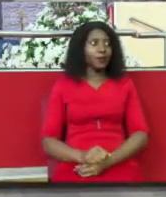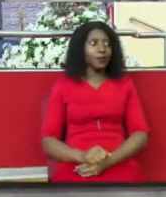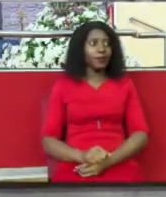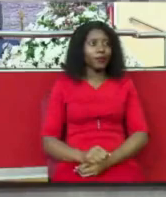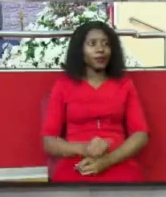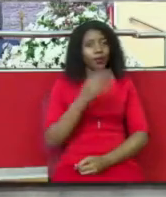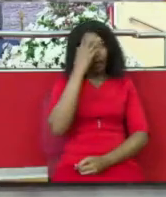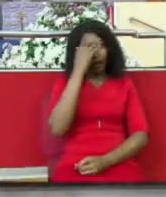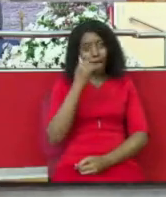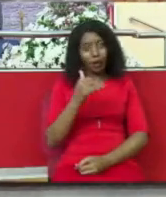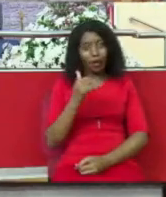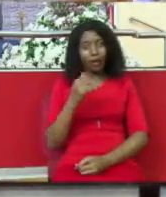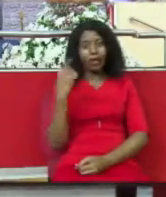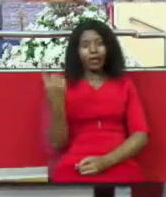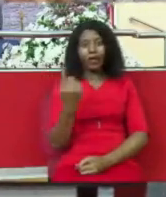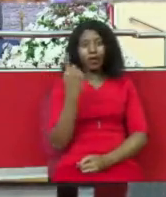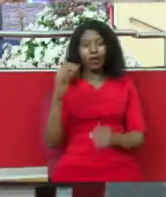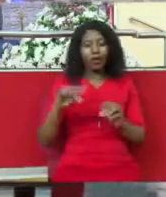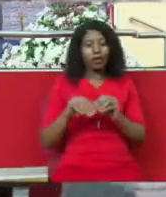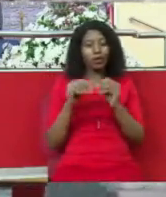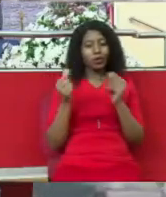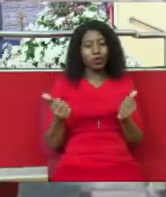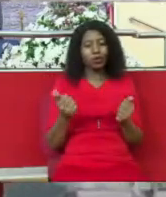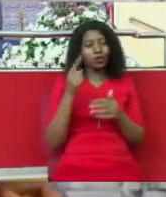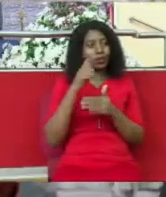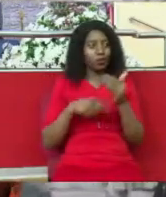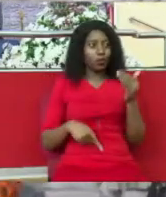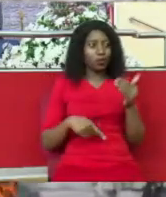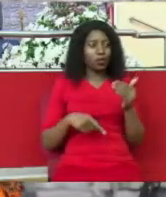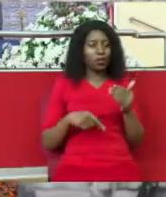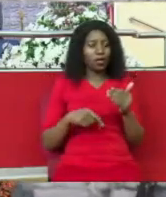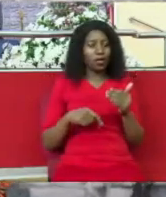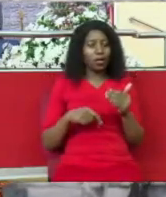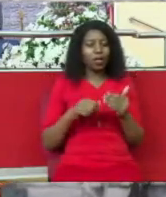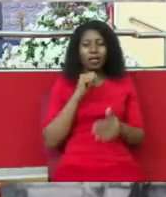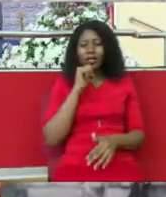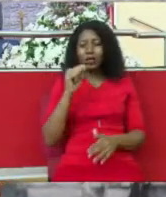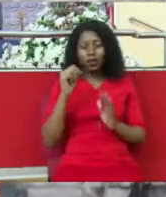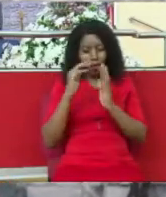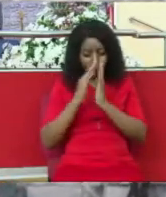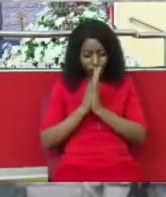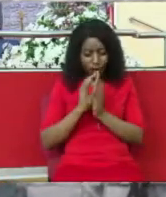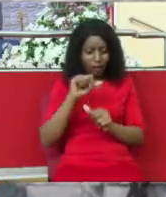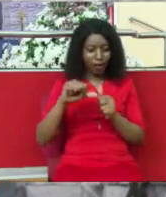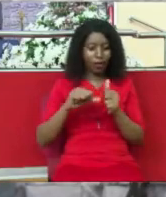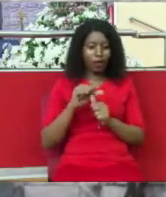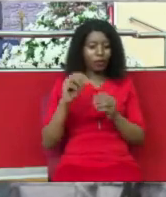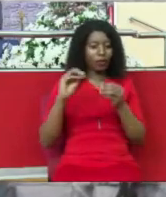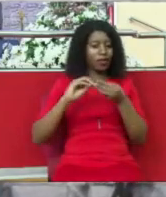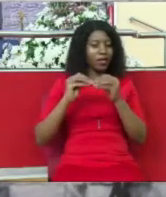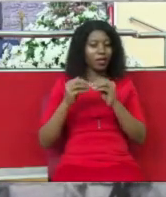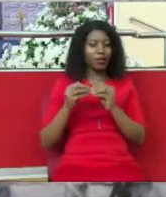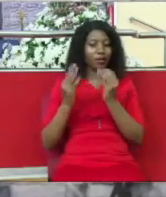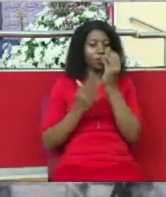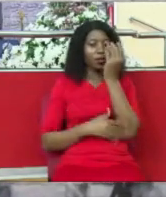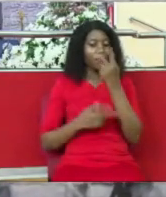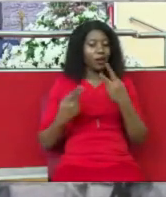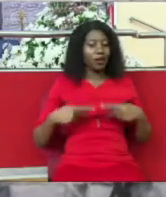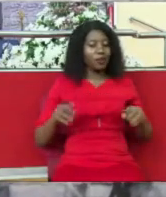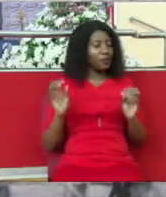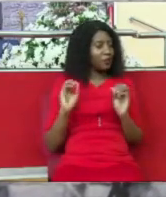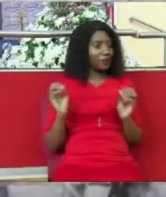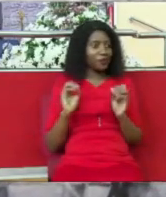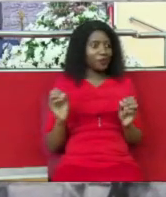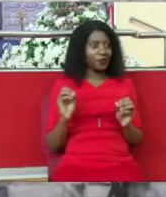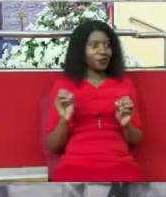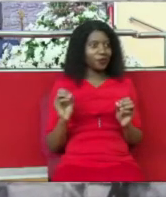Because the only solution is not to pray about the contacts. Sio kuomba tu utaombea huyo mtu. Ati nakemea